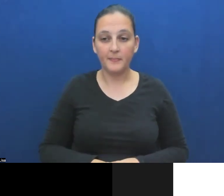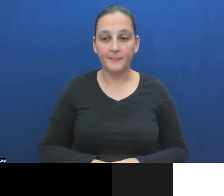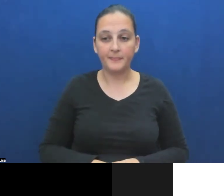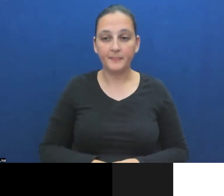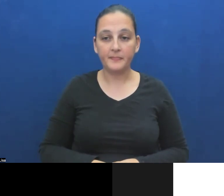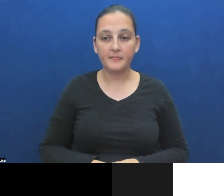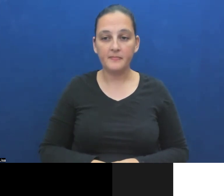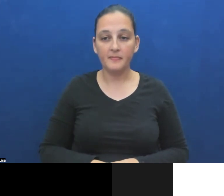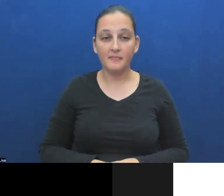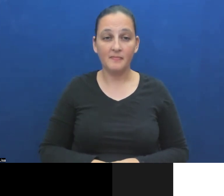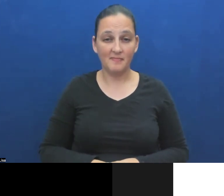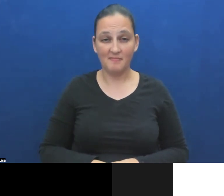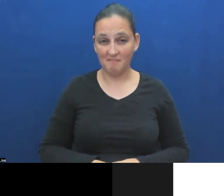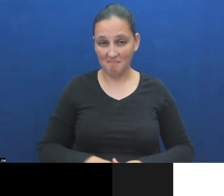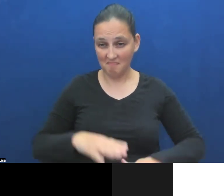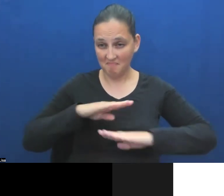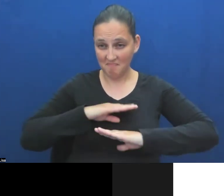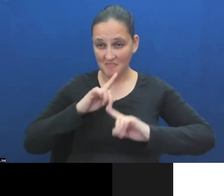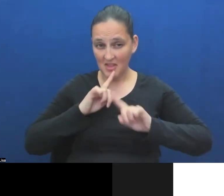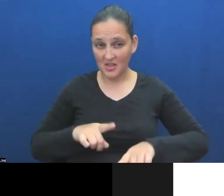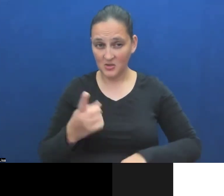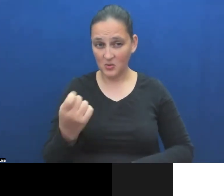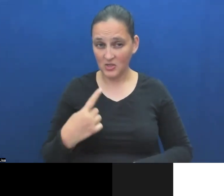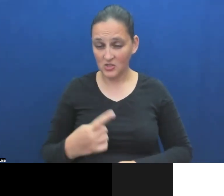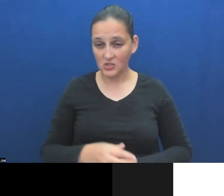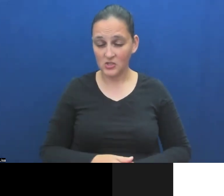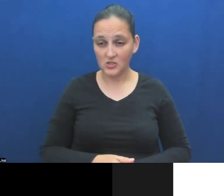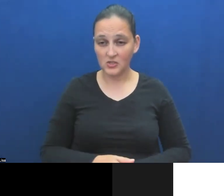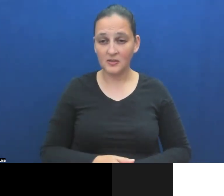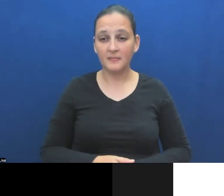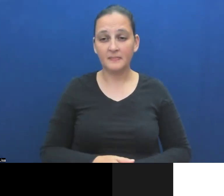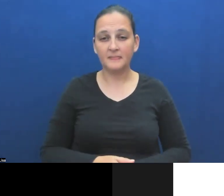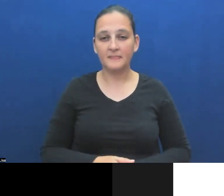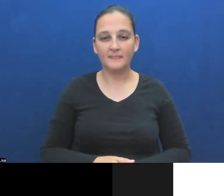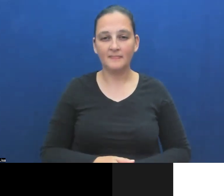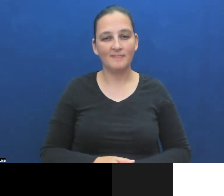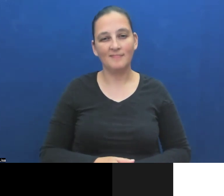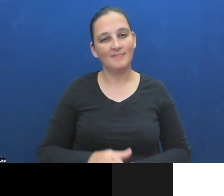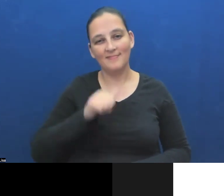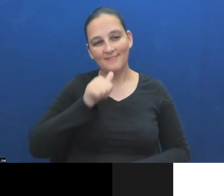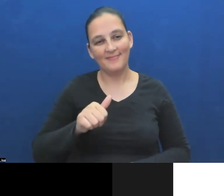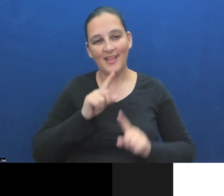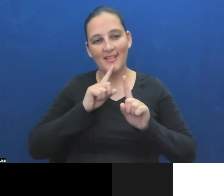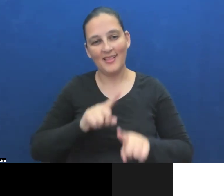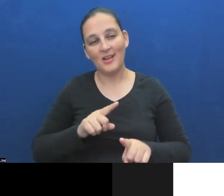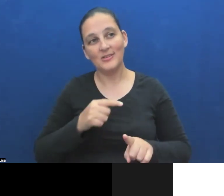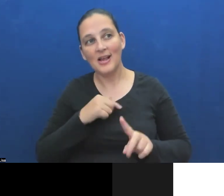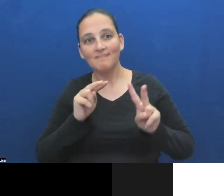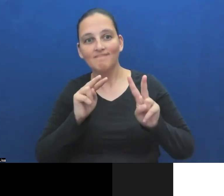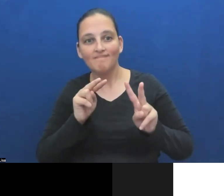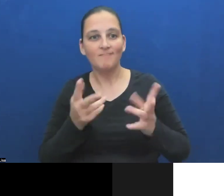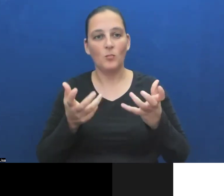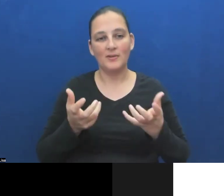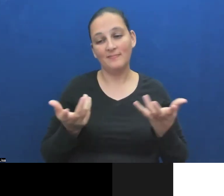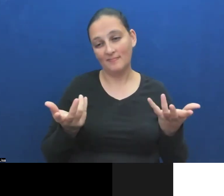I hope that answered the question on that. It's not the answer I wanted, if that makes